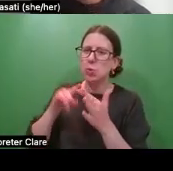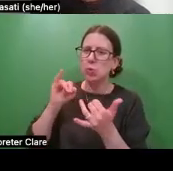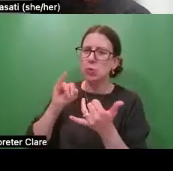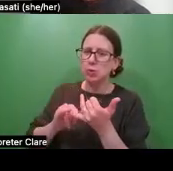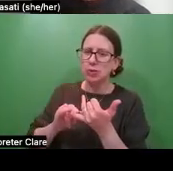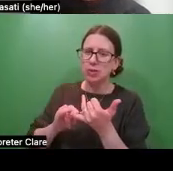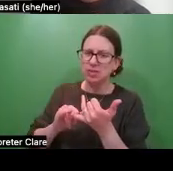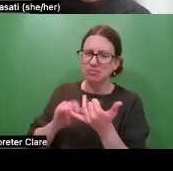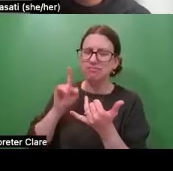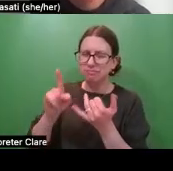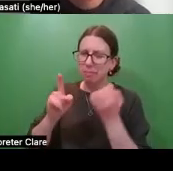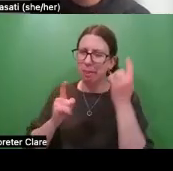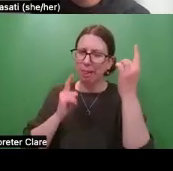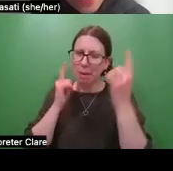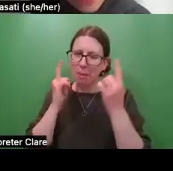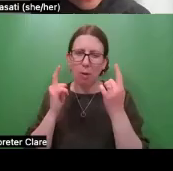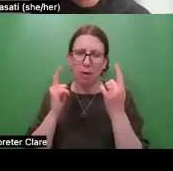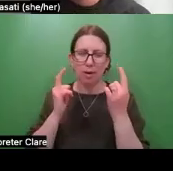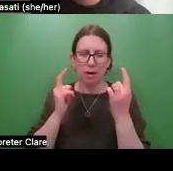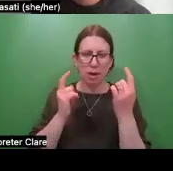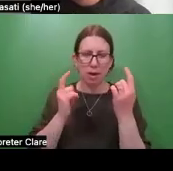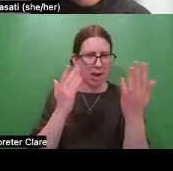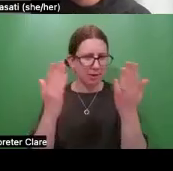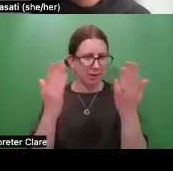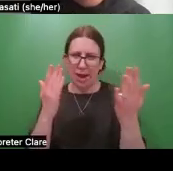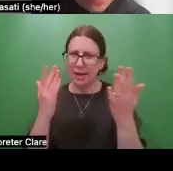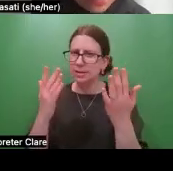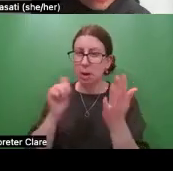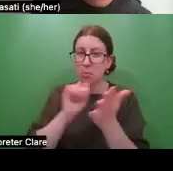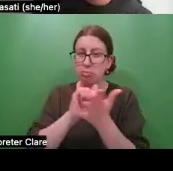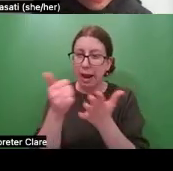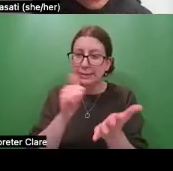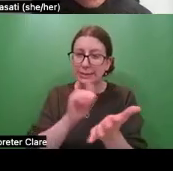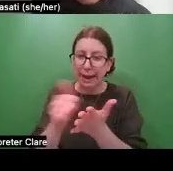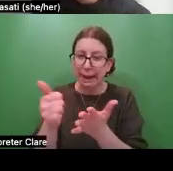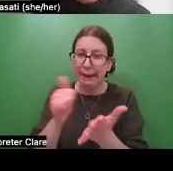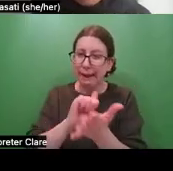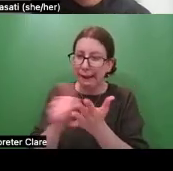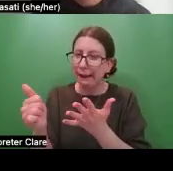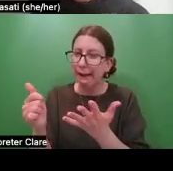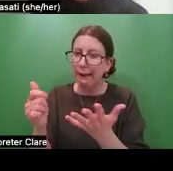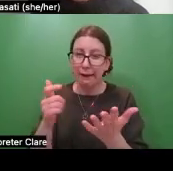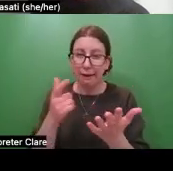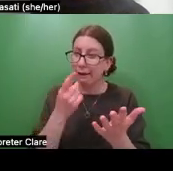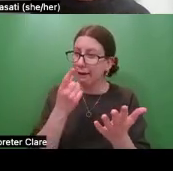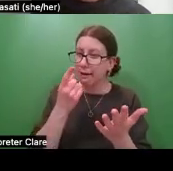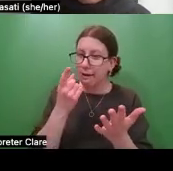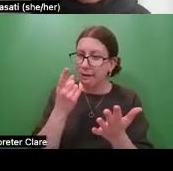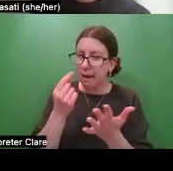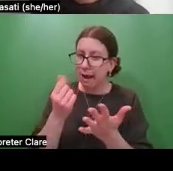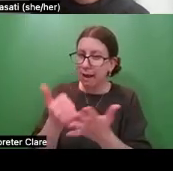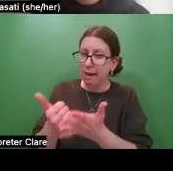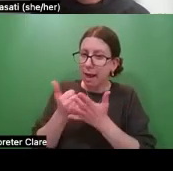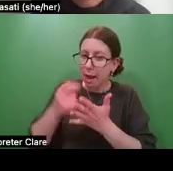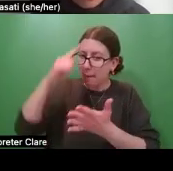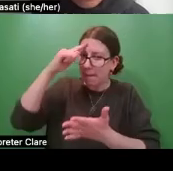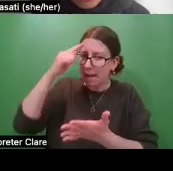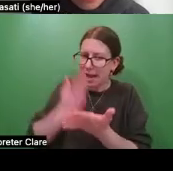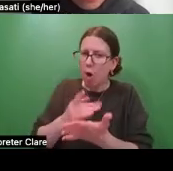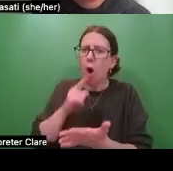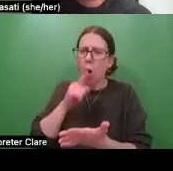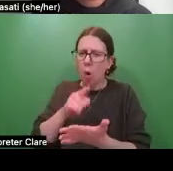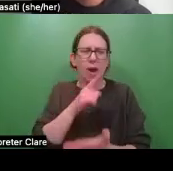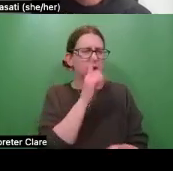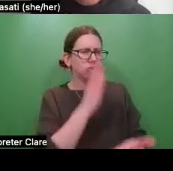sleek interface or powerful branding can subtly lead us into believing in system that this one is more trustworthy or